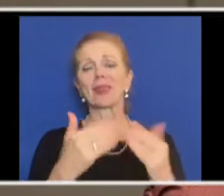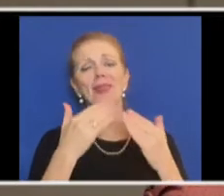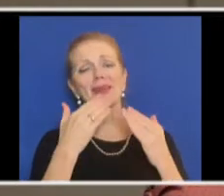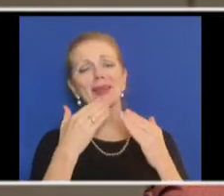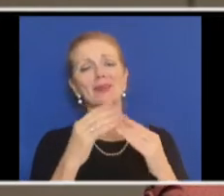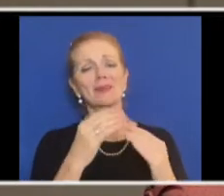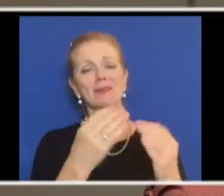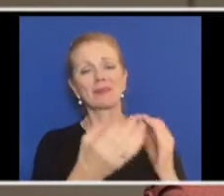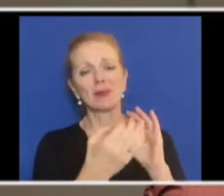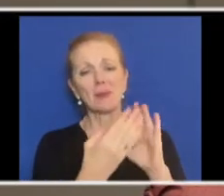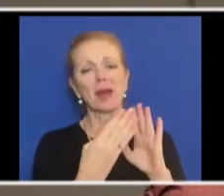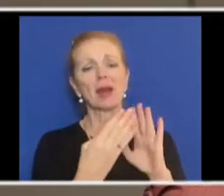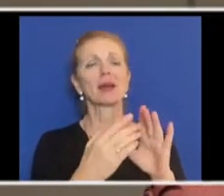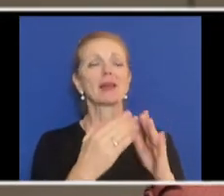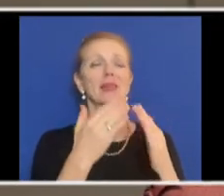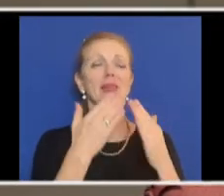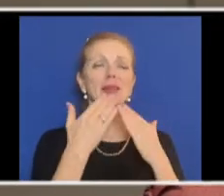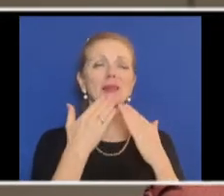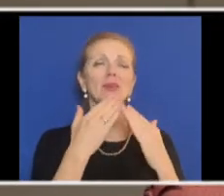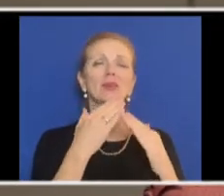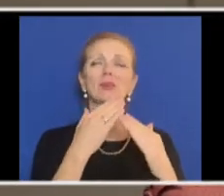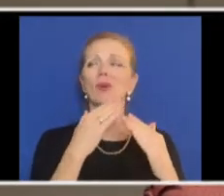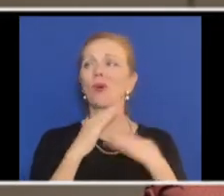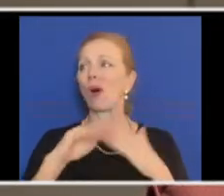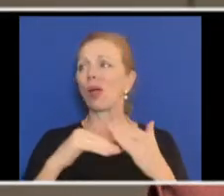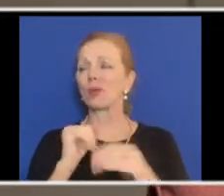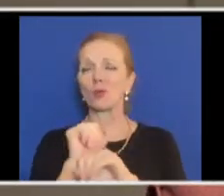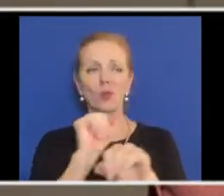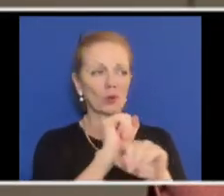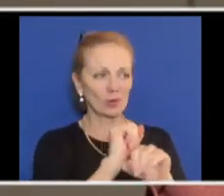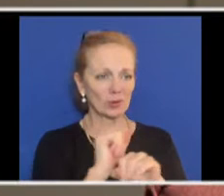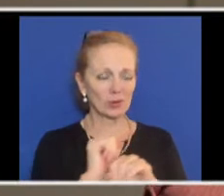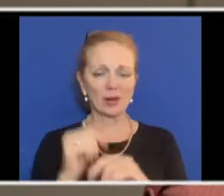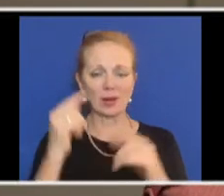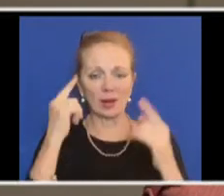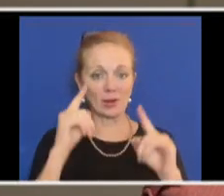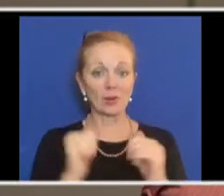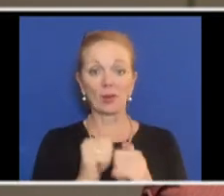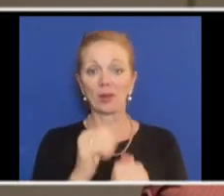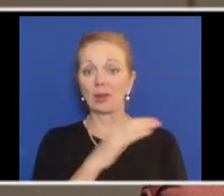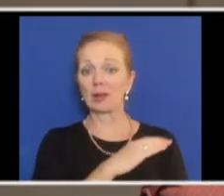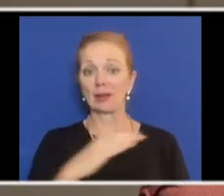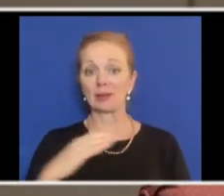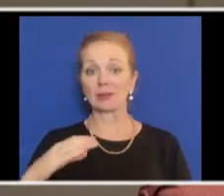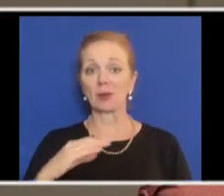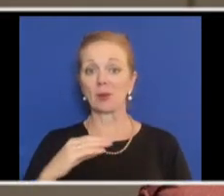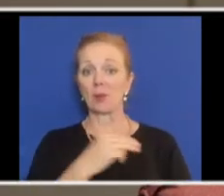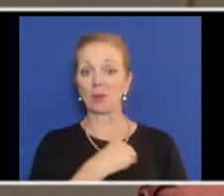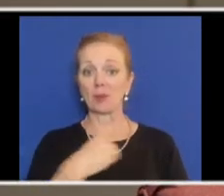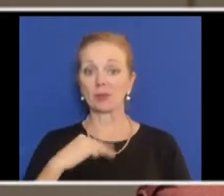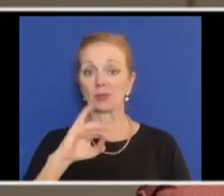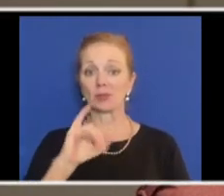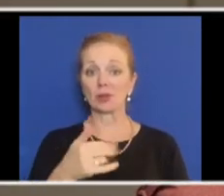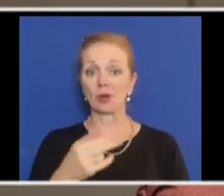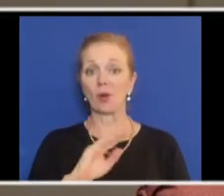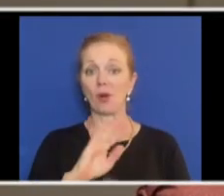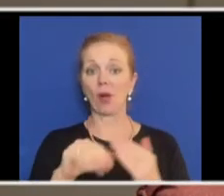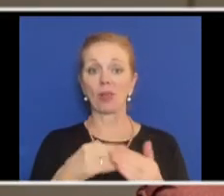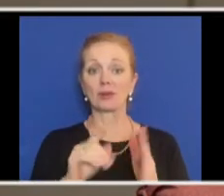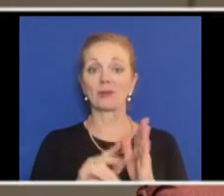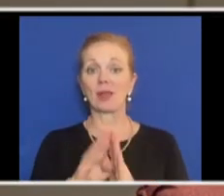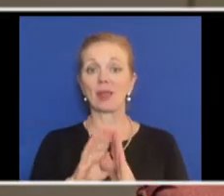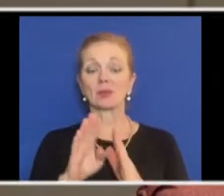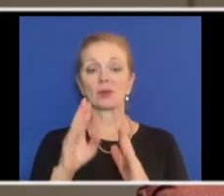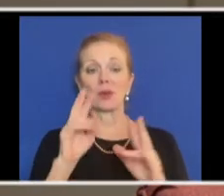input great leadership all the way around and uh I agree with councilmember Johnson I hope other developers will look at this